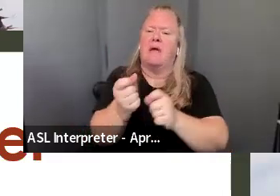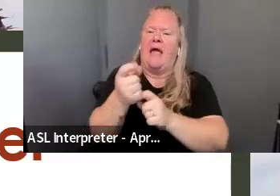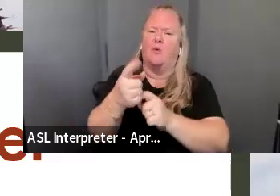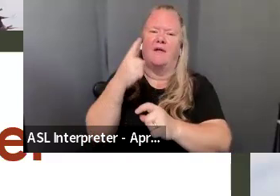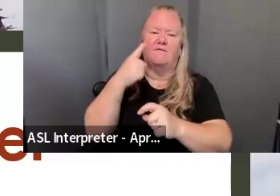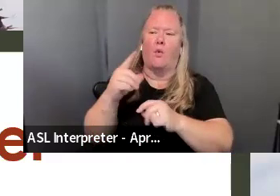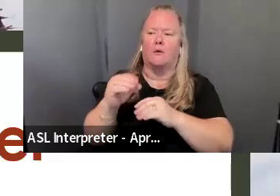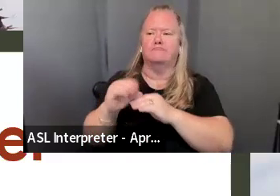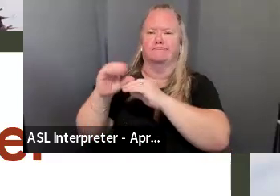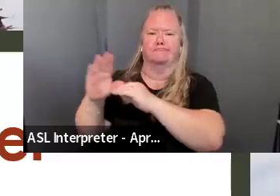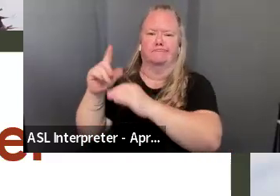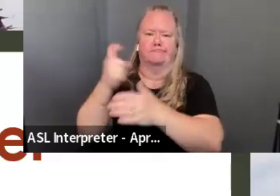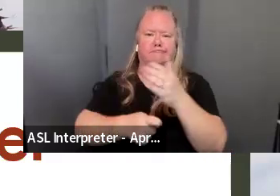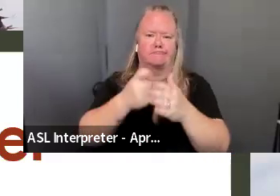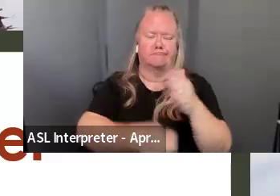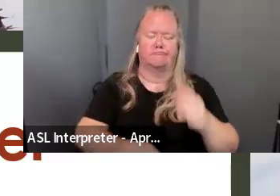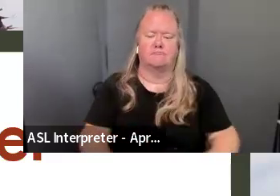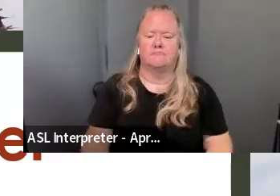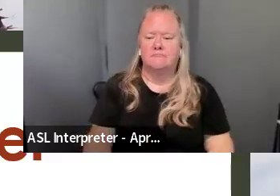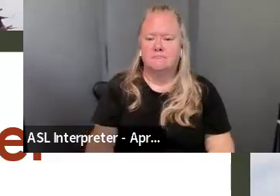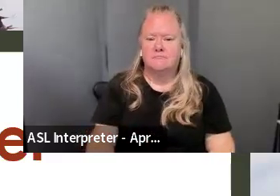for inflation.